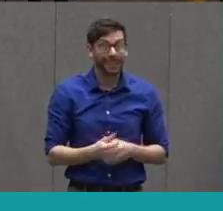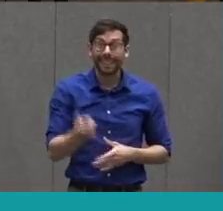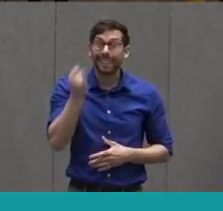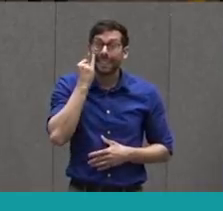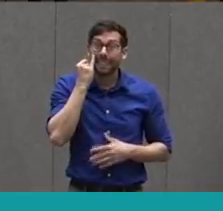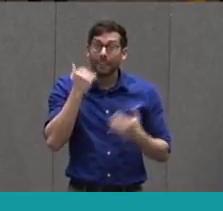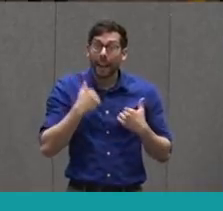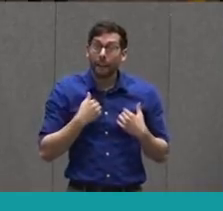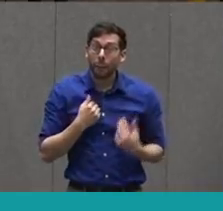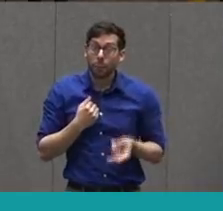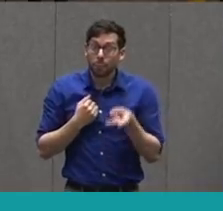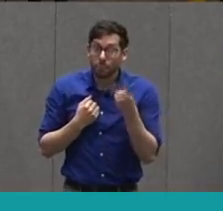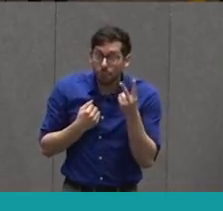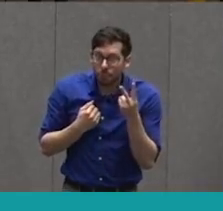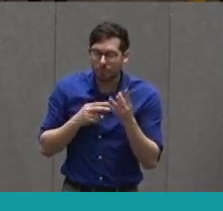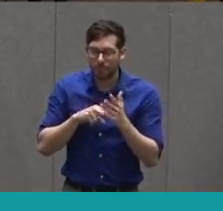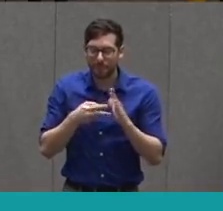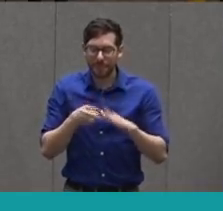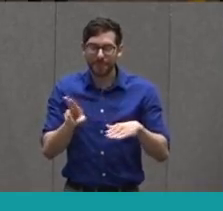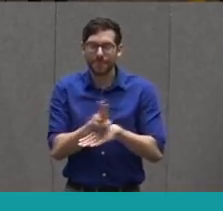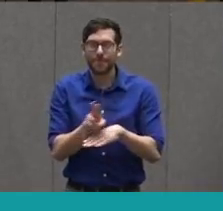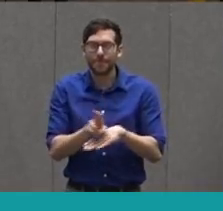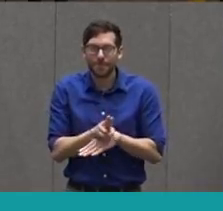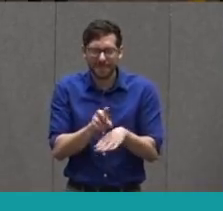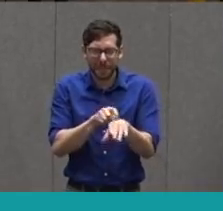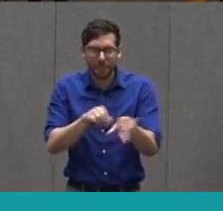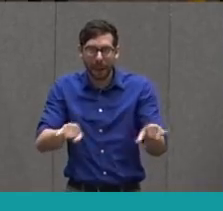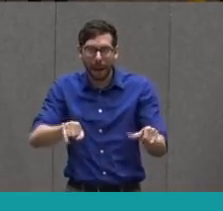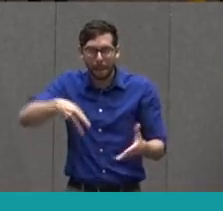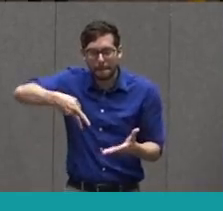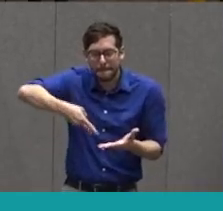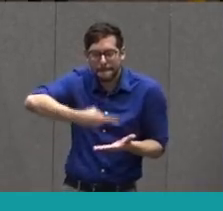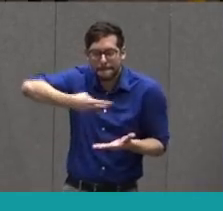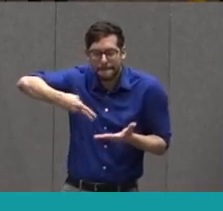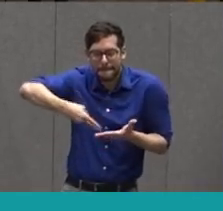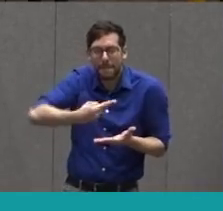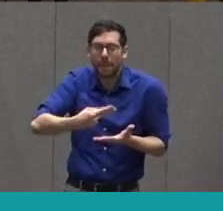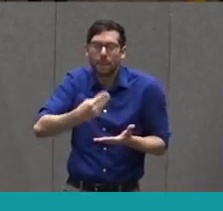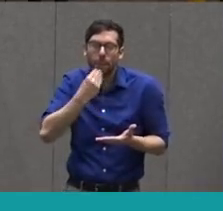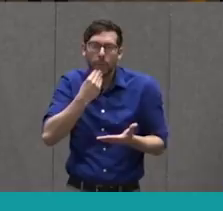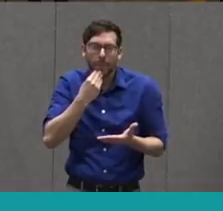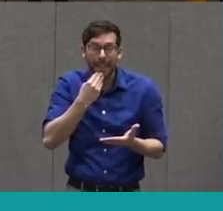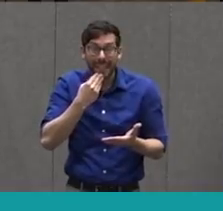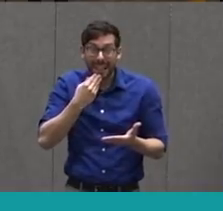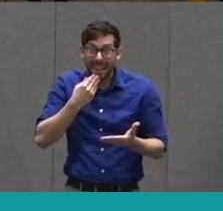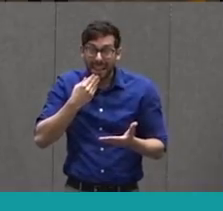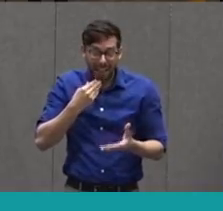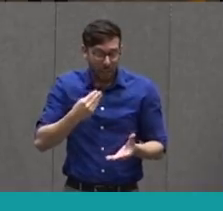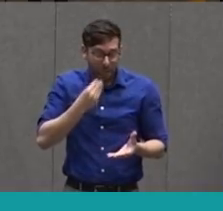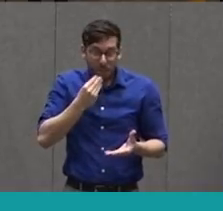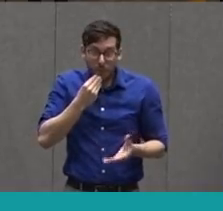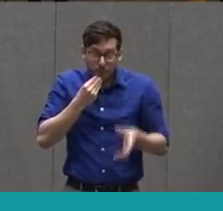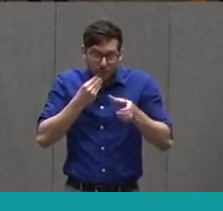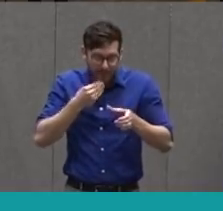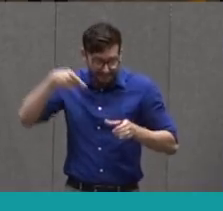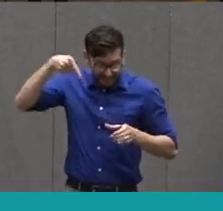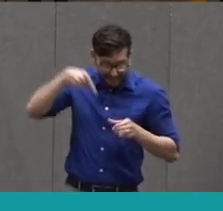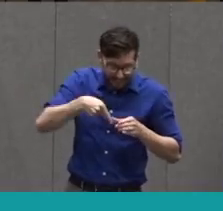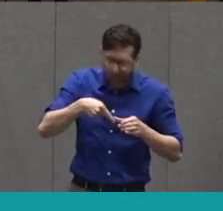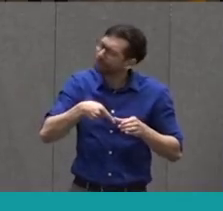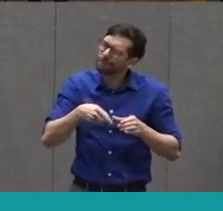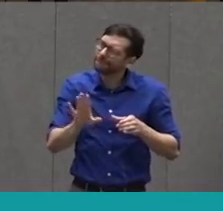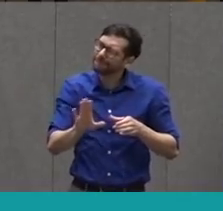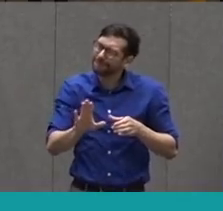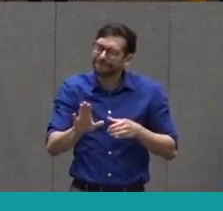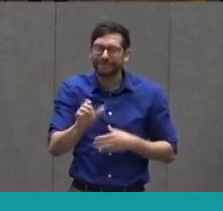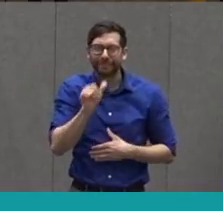use them together to grab my food. I might not be able to stab my food necessarily, and maybe that's not what this is intended for.